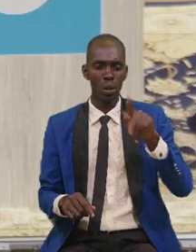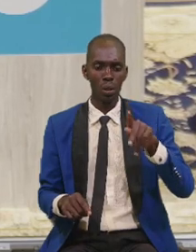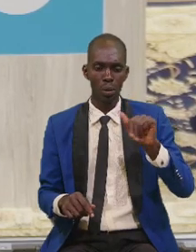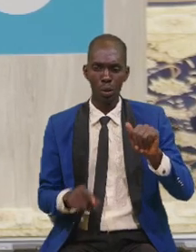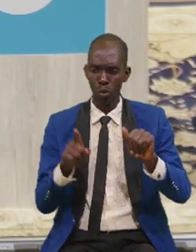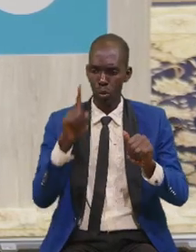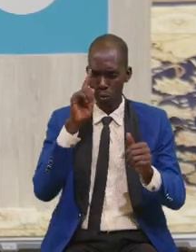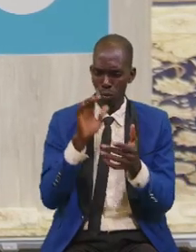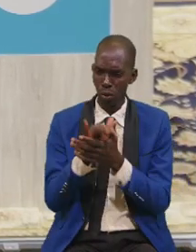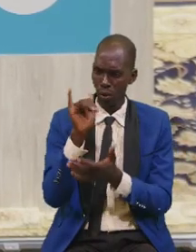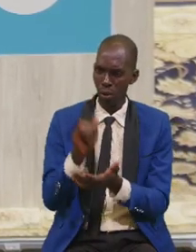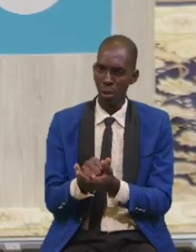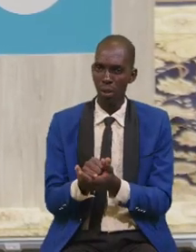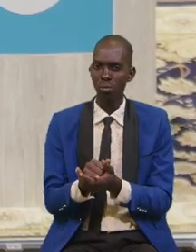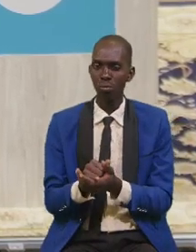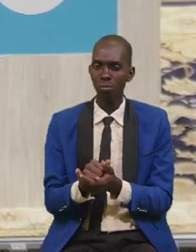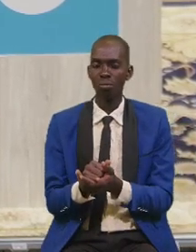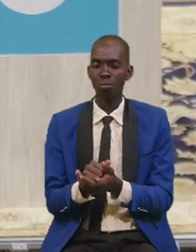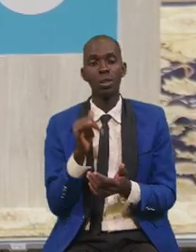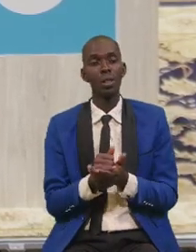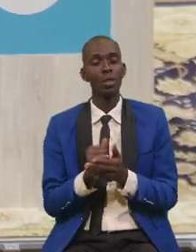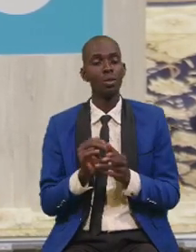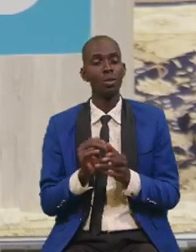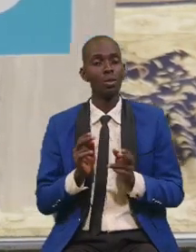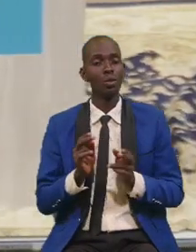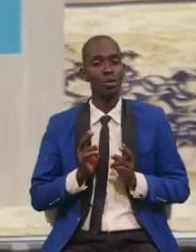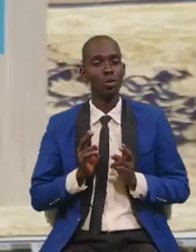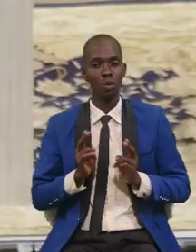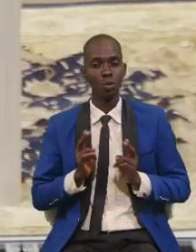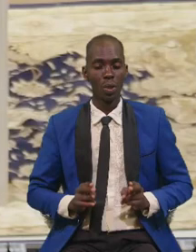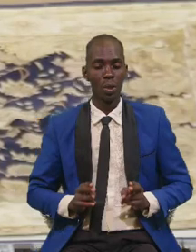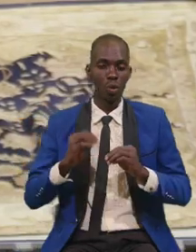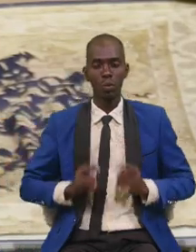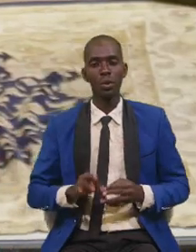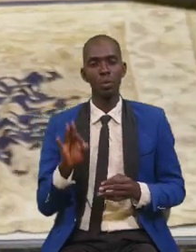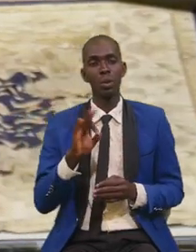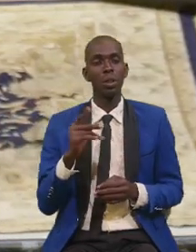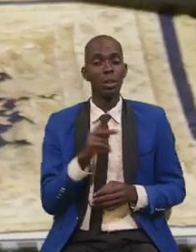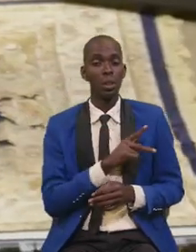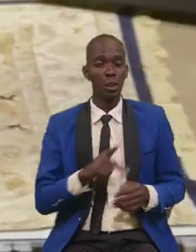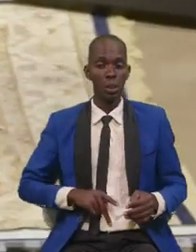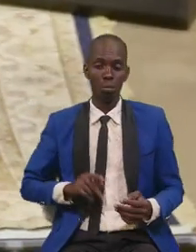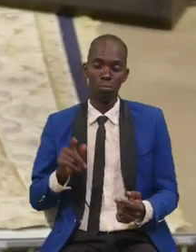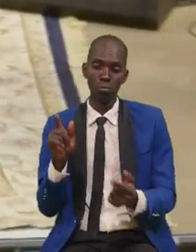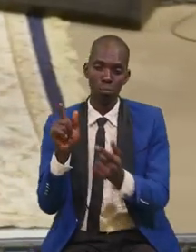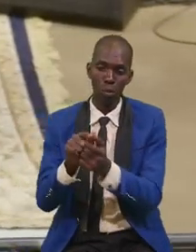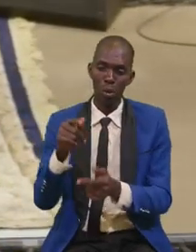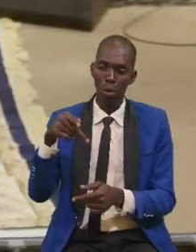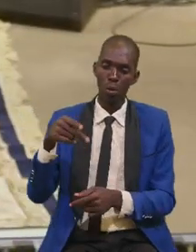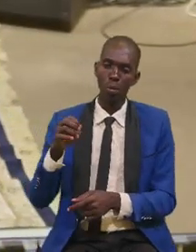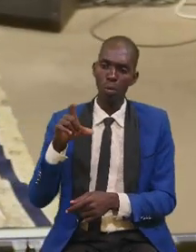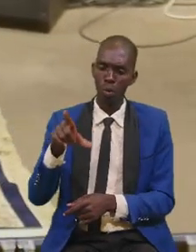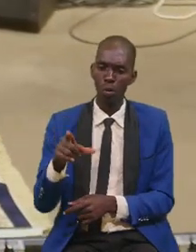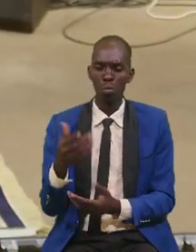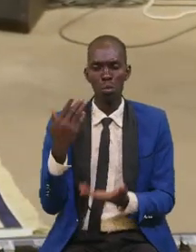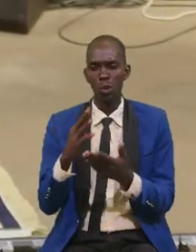spirit. This is a king that came to ask him whether we'll put him in prison or we'll